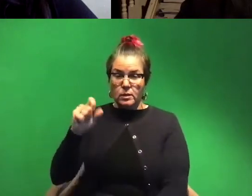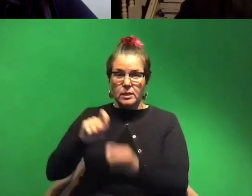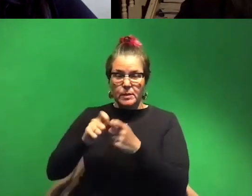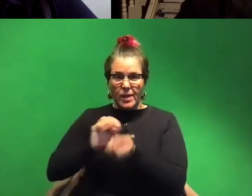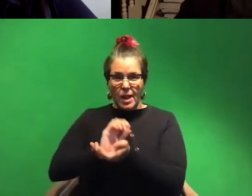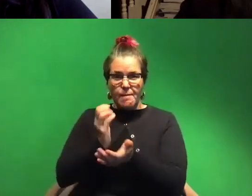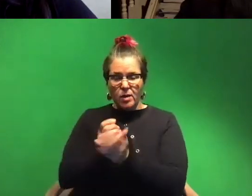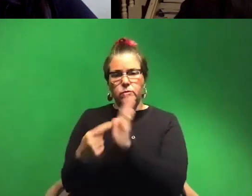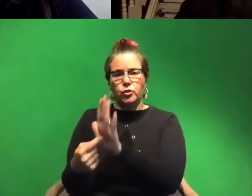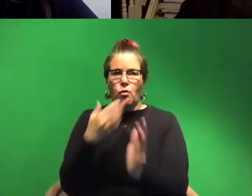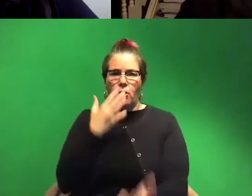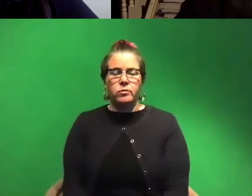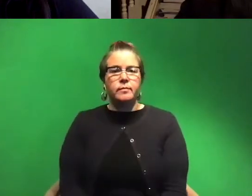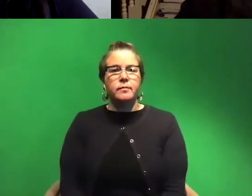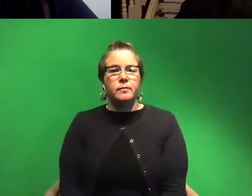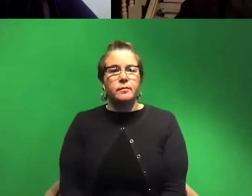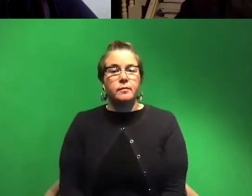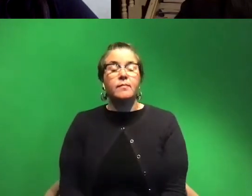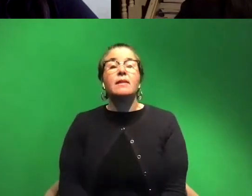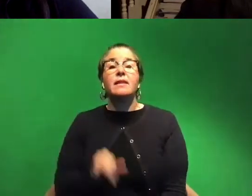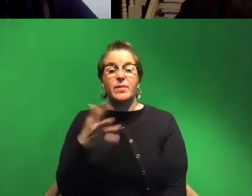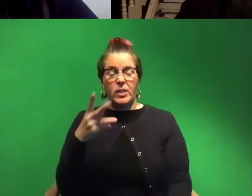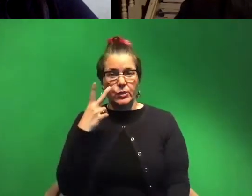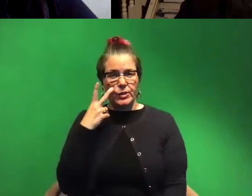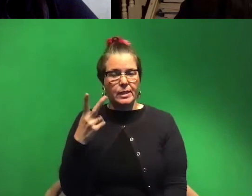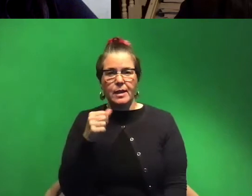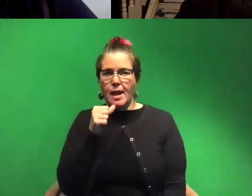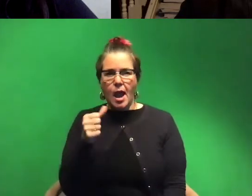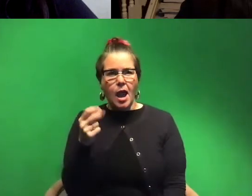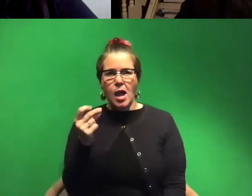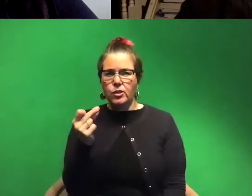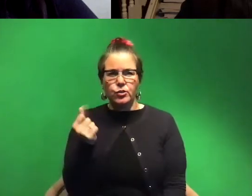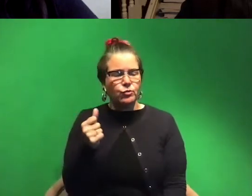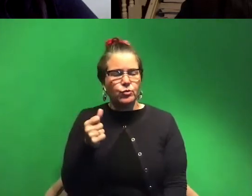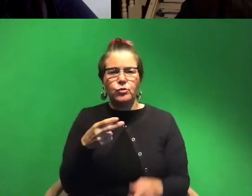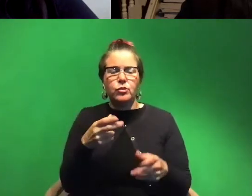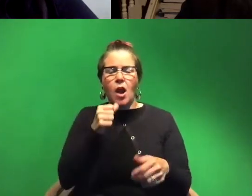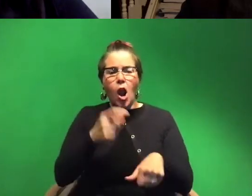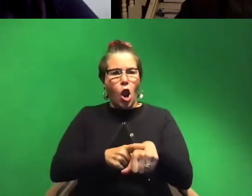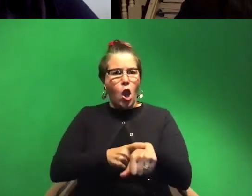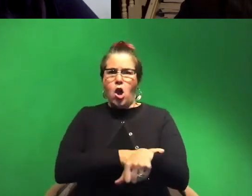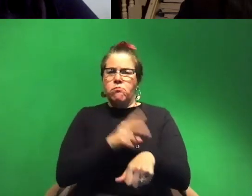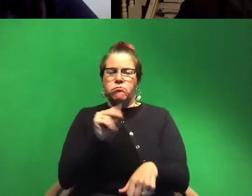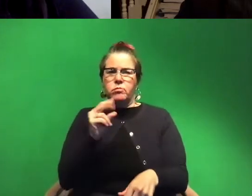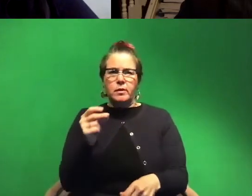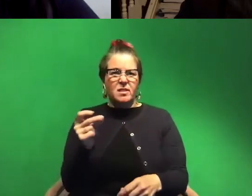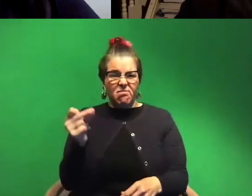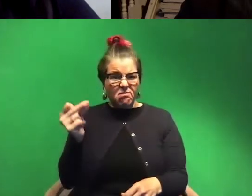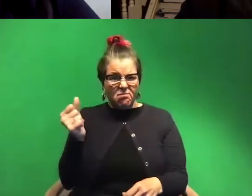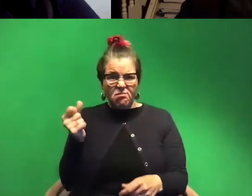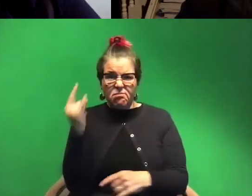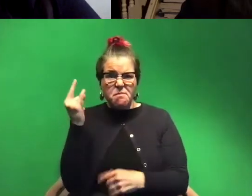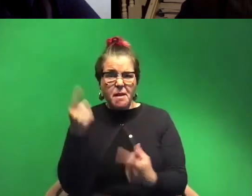display colors. And if you've seen it, this is not a short thing that happens, or a long thing. This happens almost instantaneously.